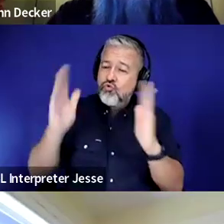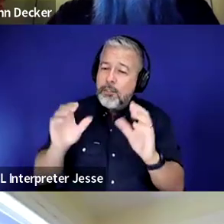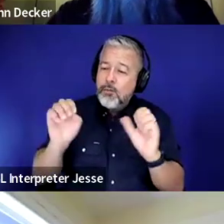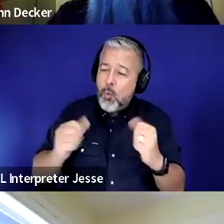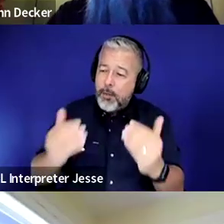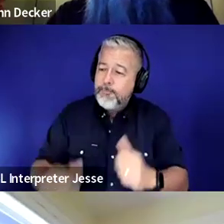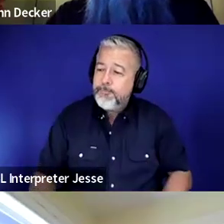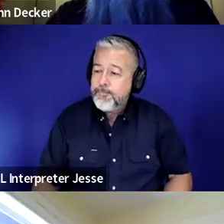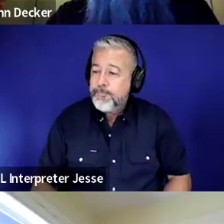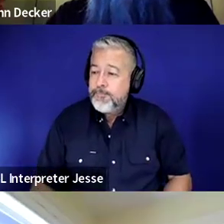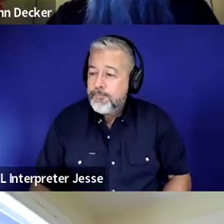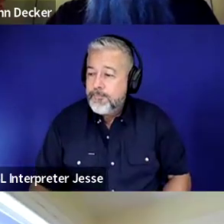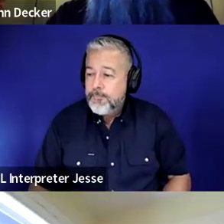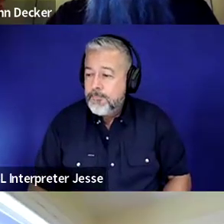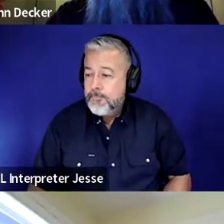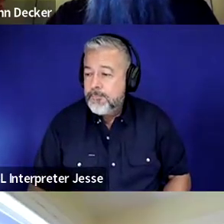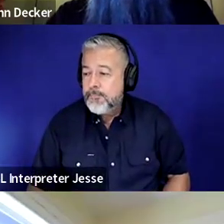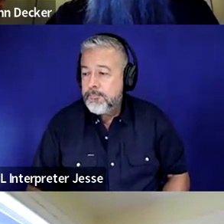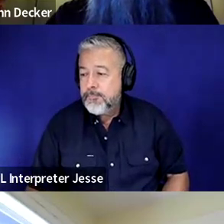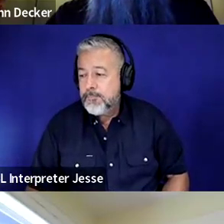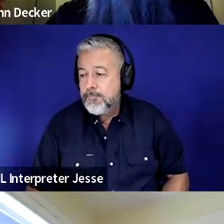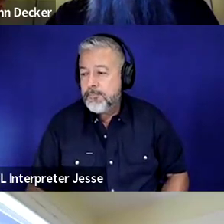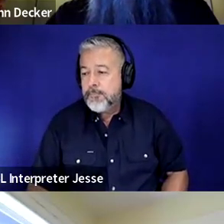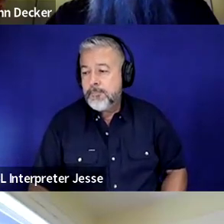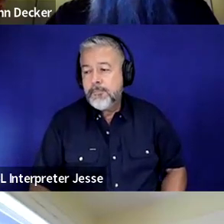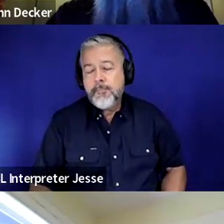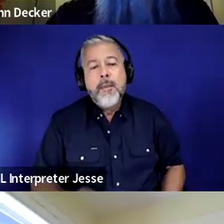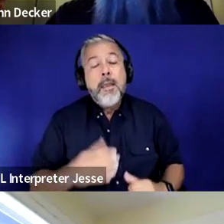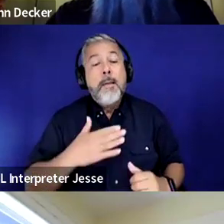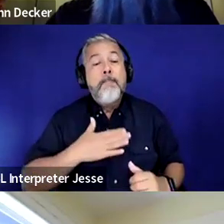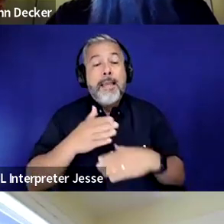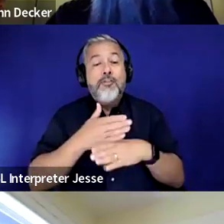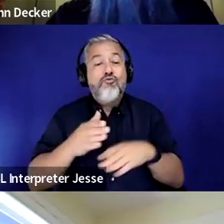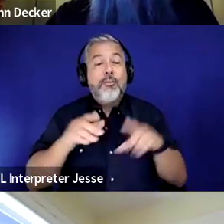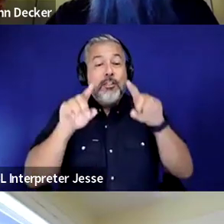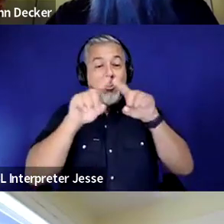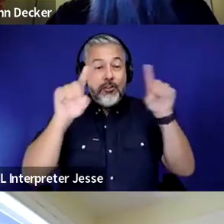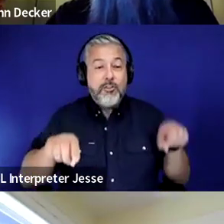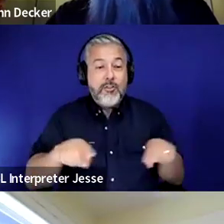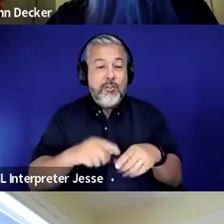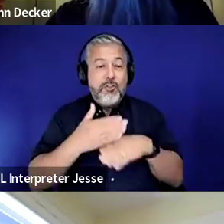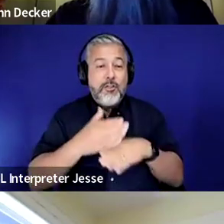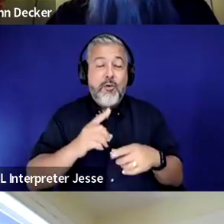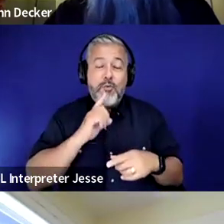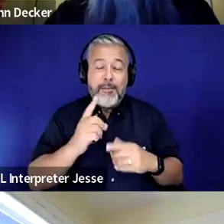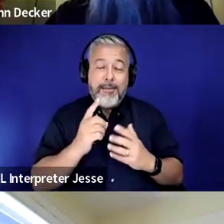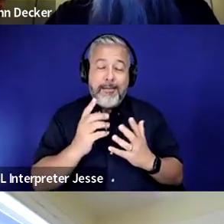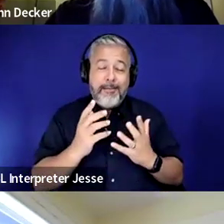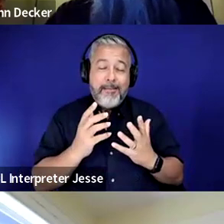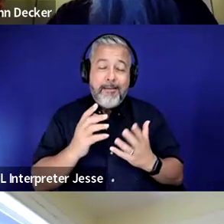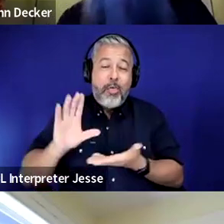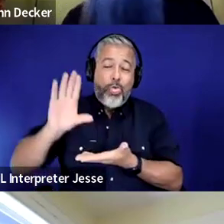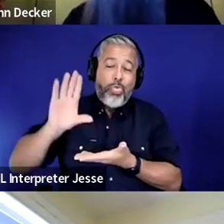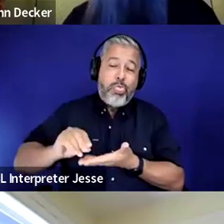Fantastic. Thank you so much, John. My screen share is put to shame by